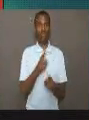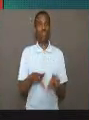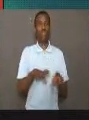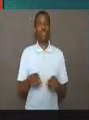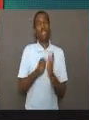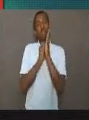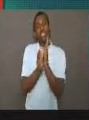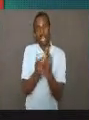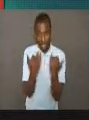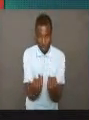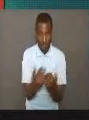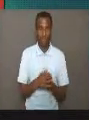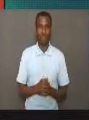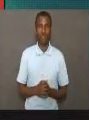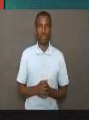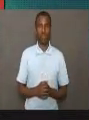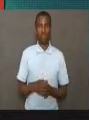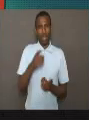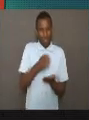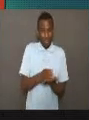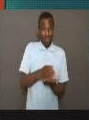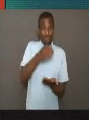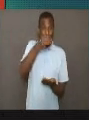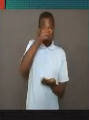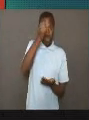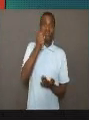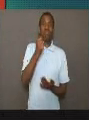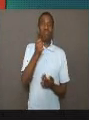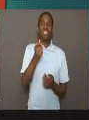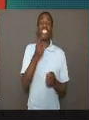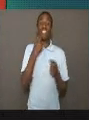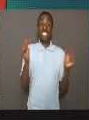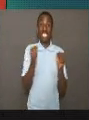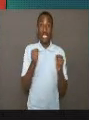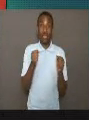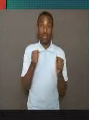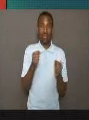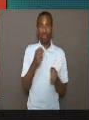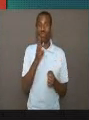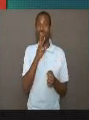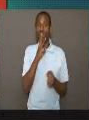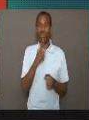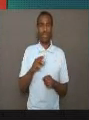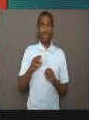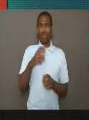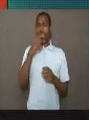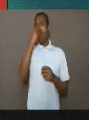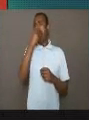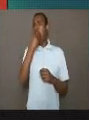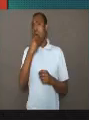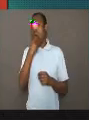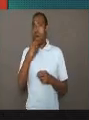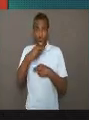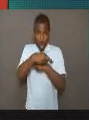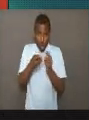For instance, a bottle of ice water in a hot room does not make